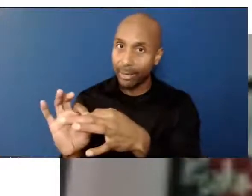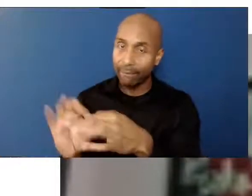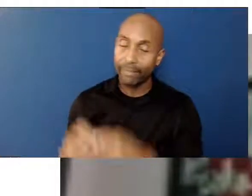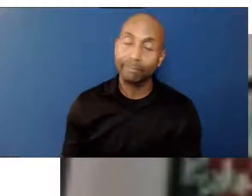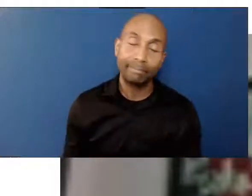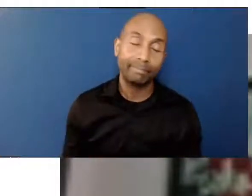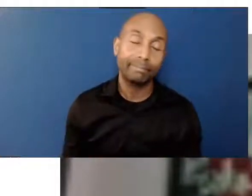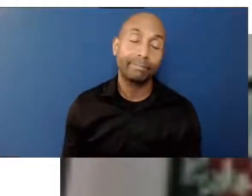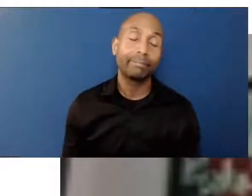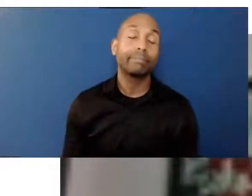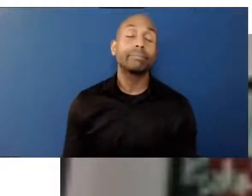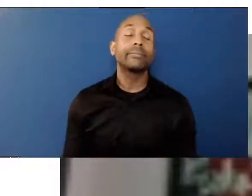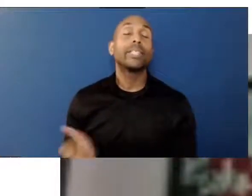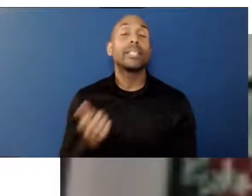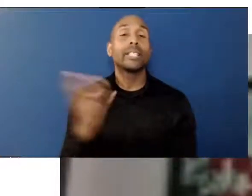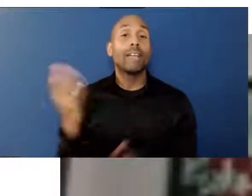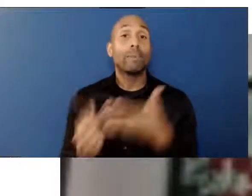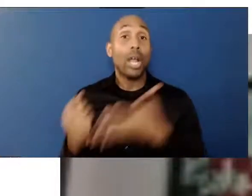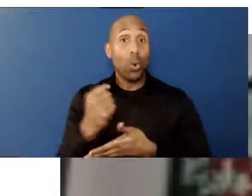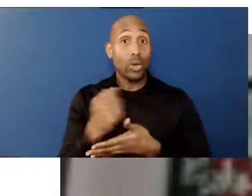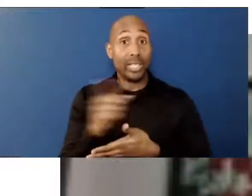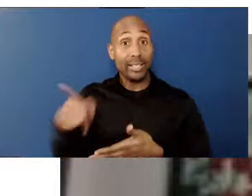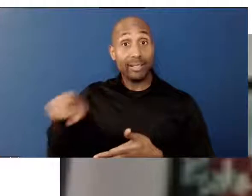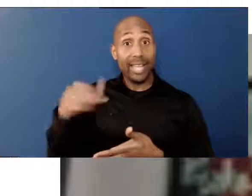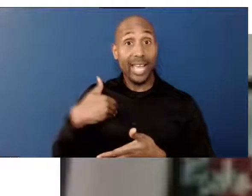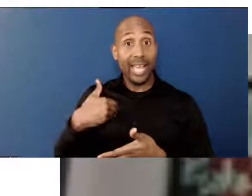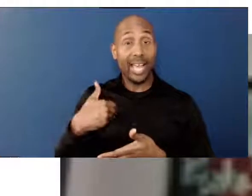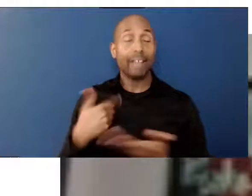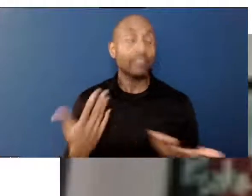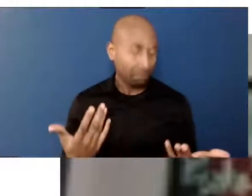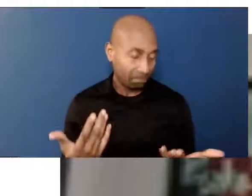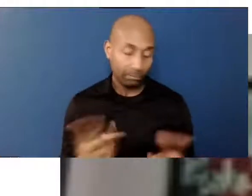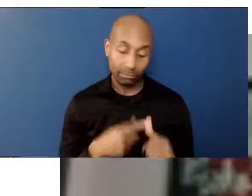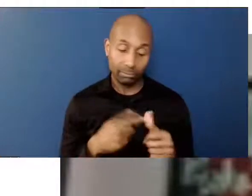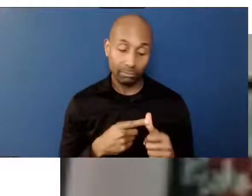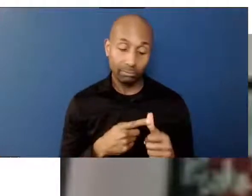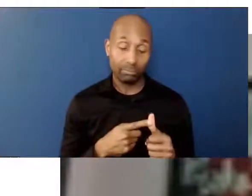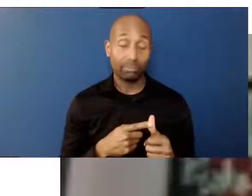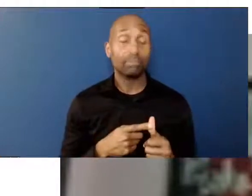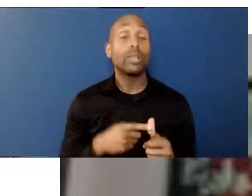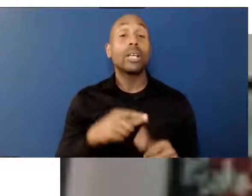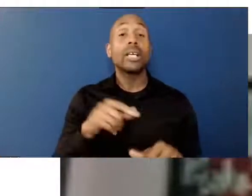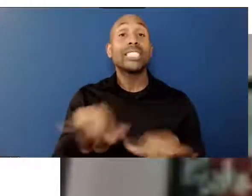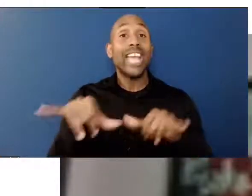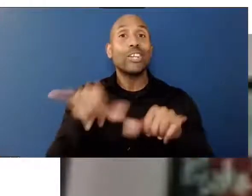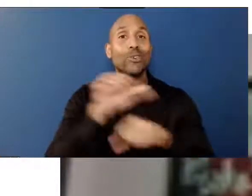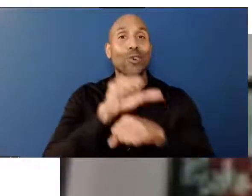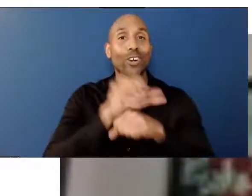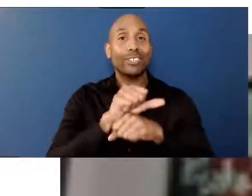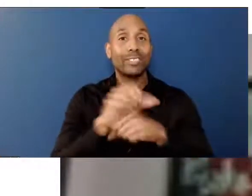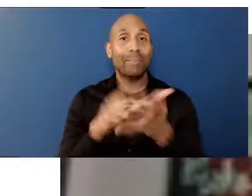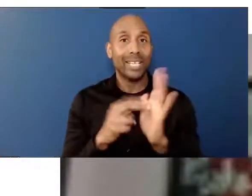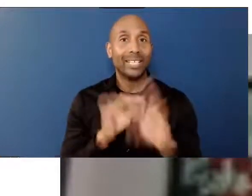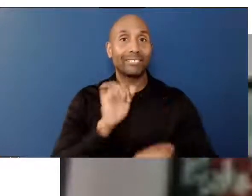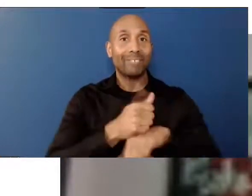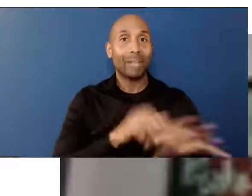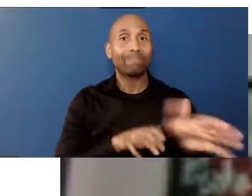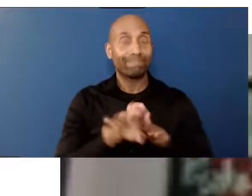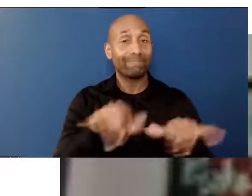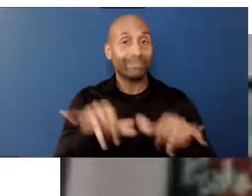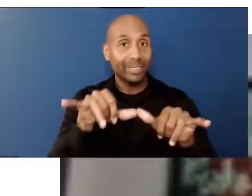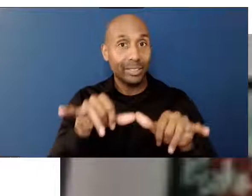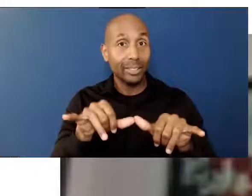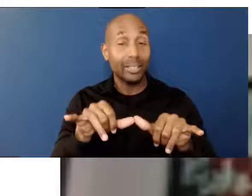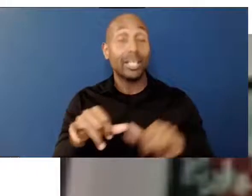include the work that we're doing with standards. So it actually is the responsibility of the board to make recommendations to